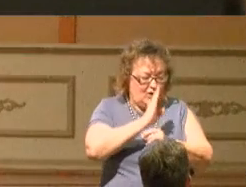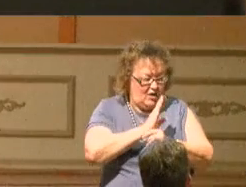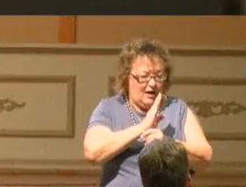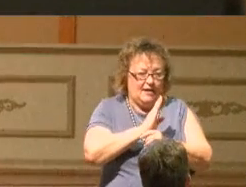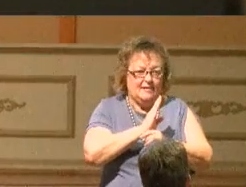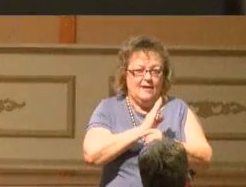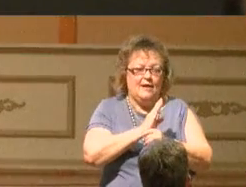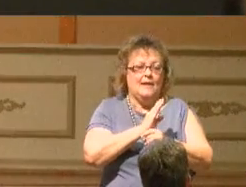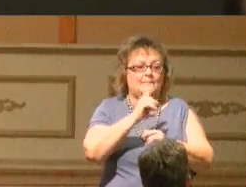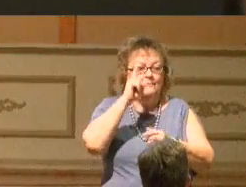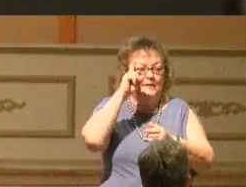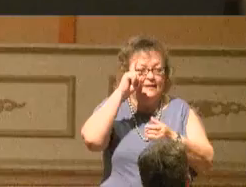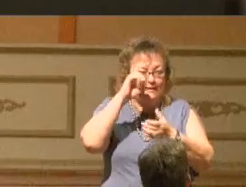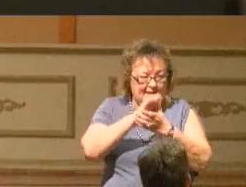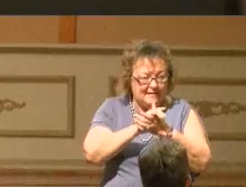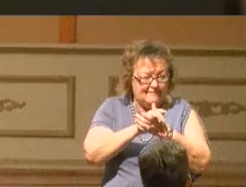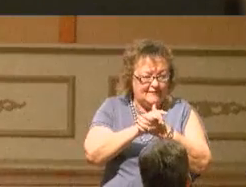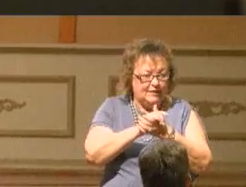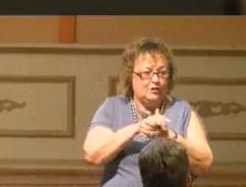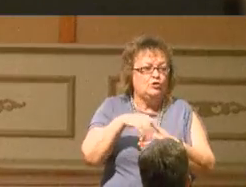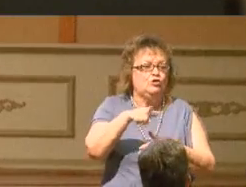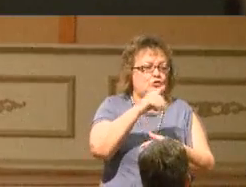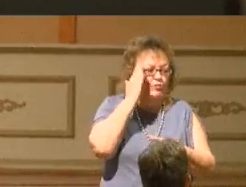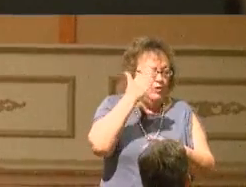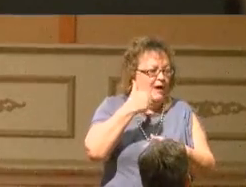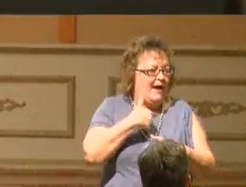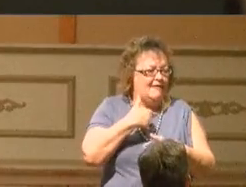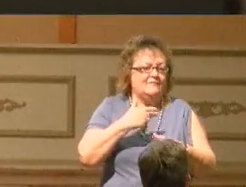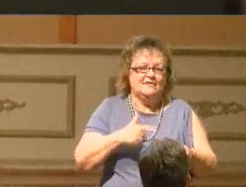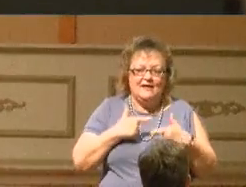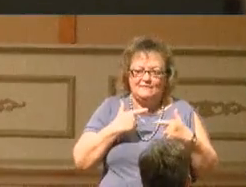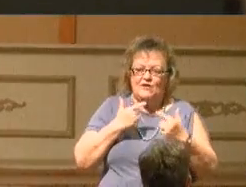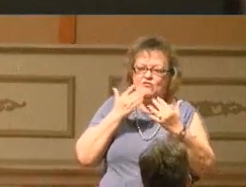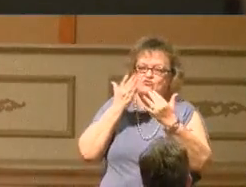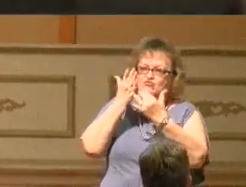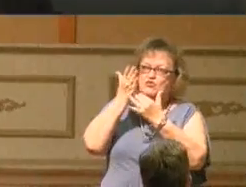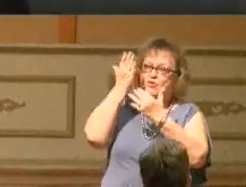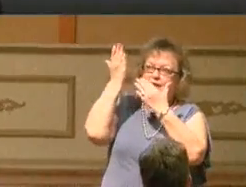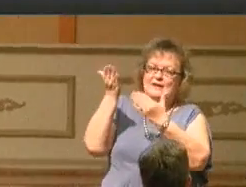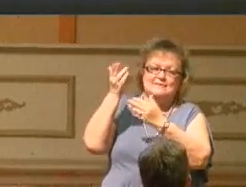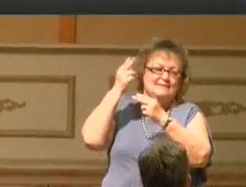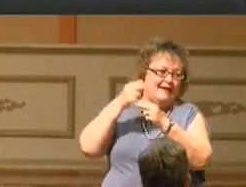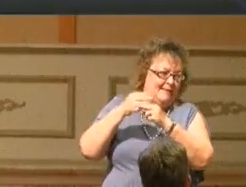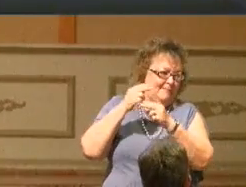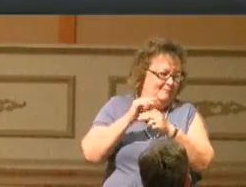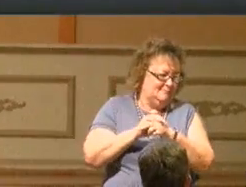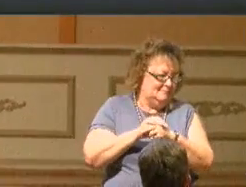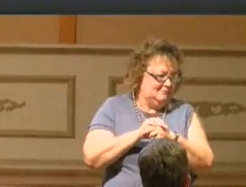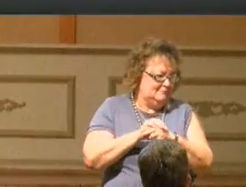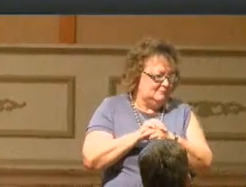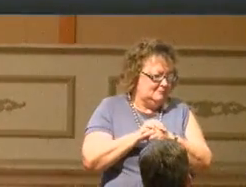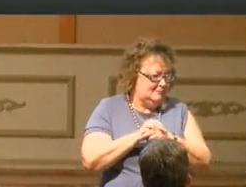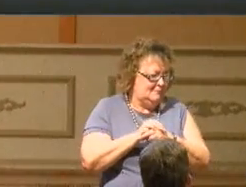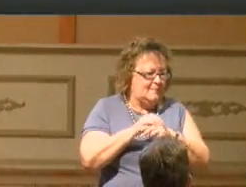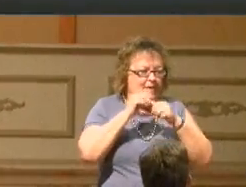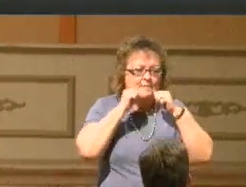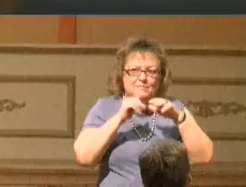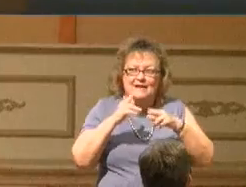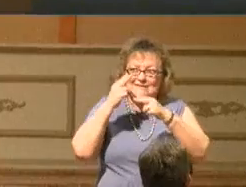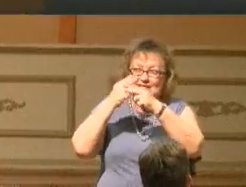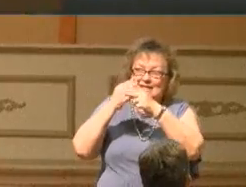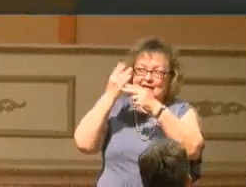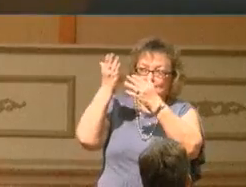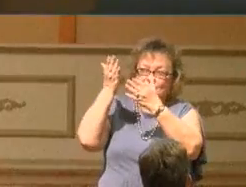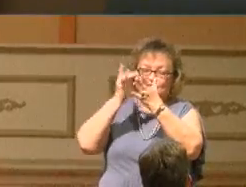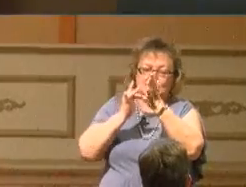that believing ye might have life through his name. The blessed name